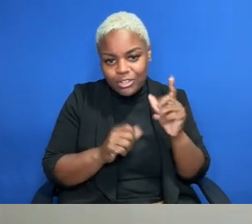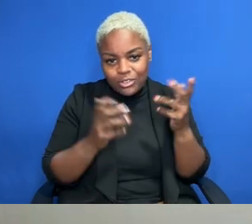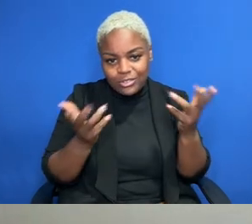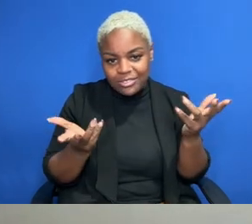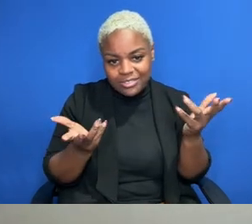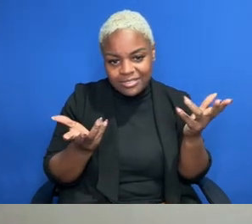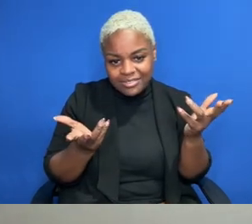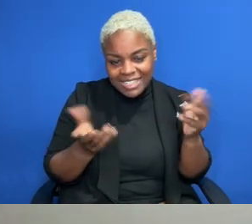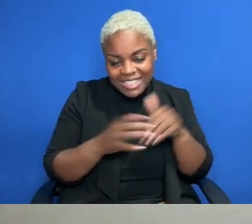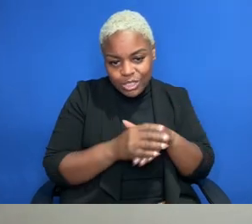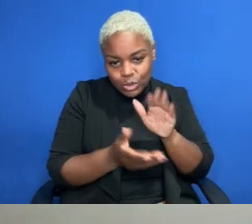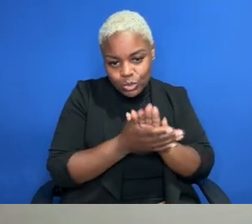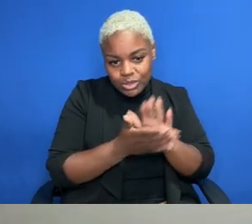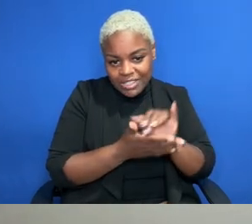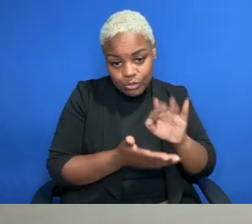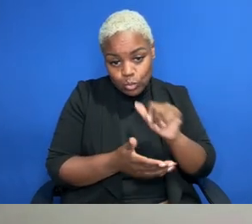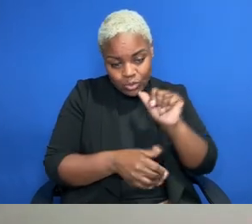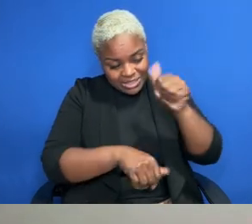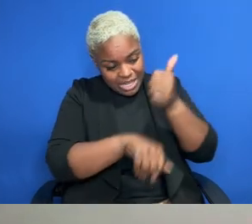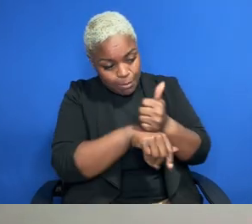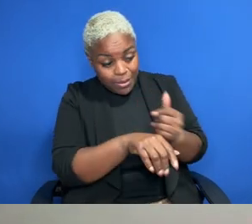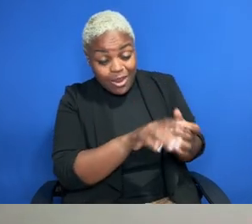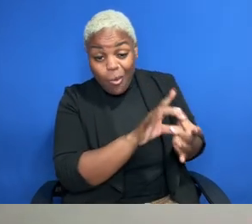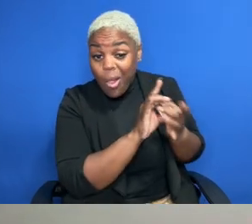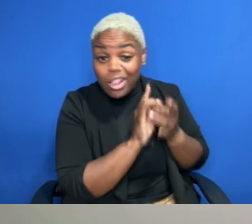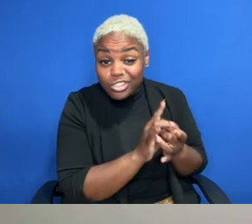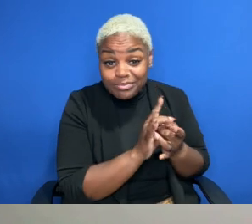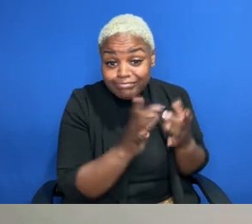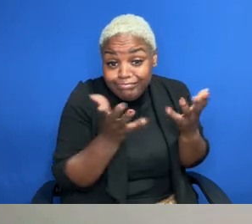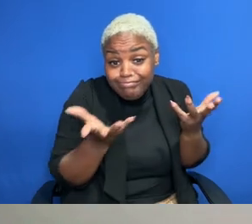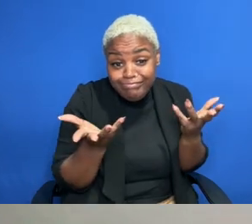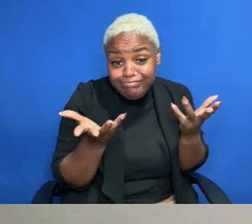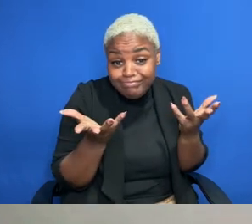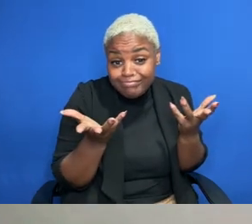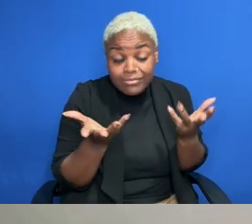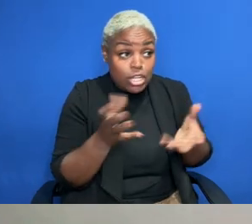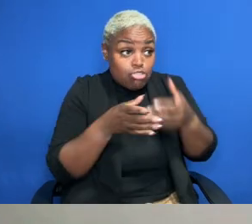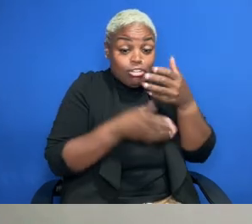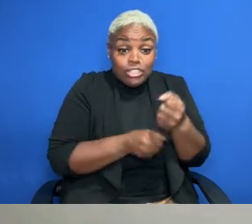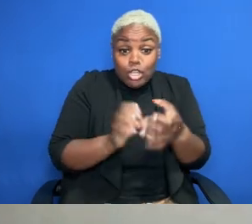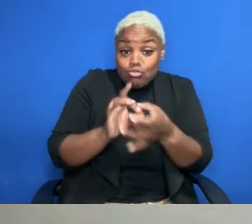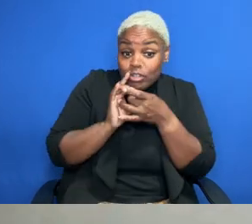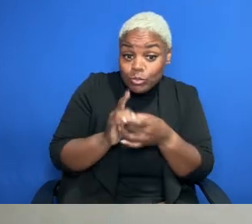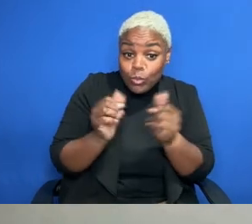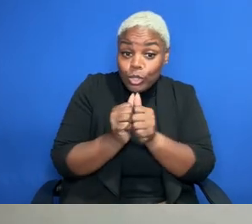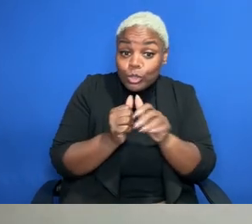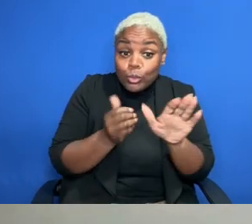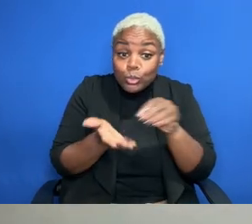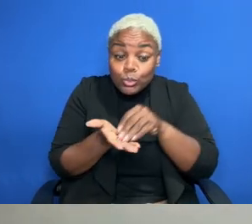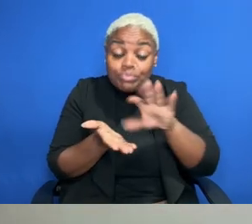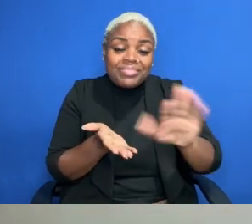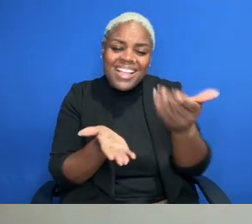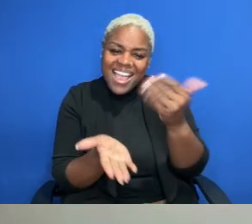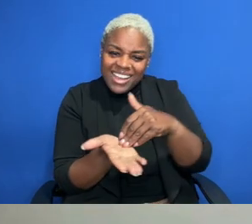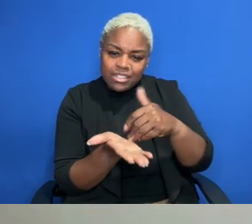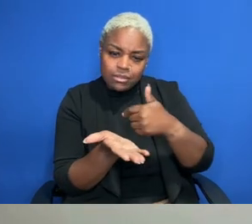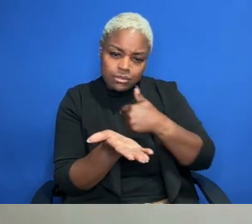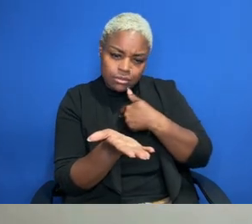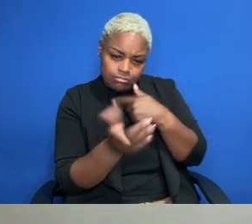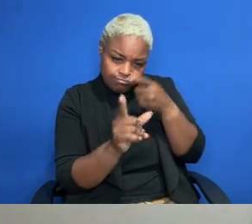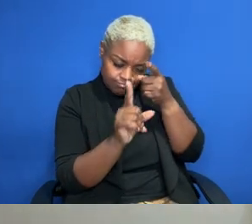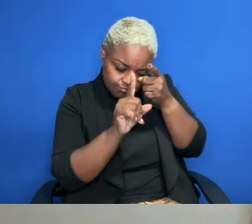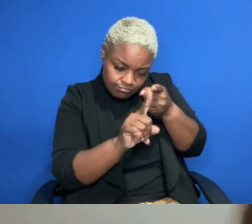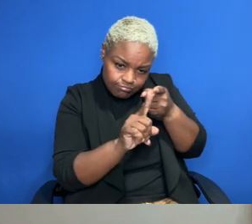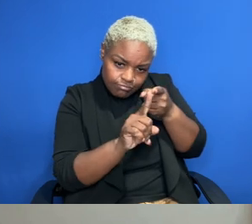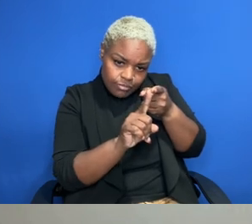of you're not going to get anywhere in schools if you don't establish a relationship, a trusting relationship with your students. And